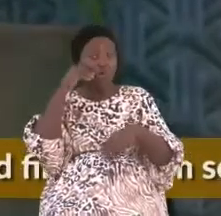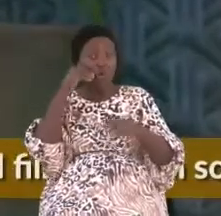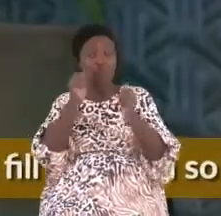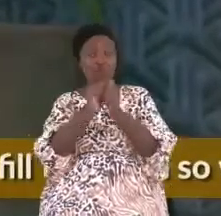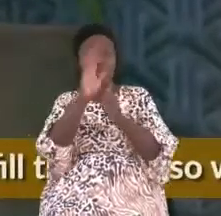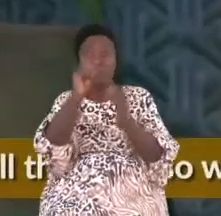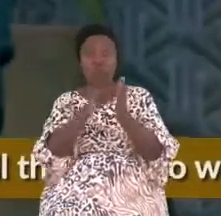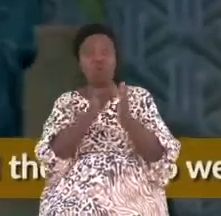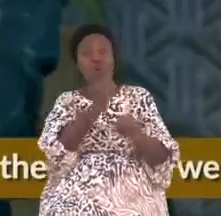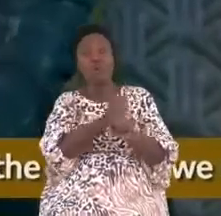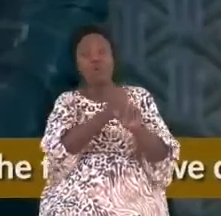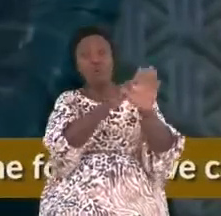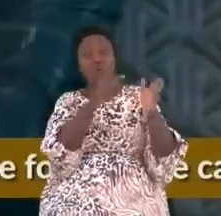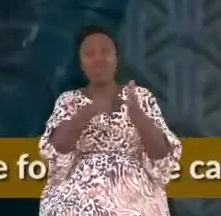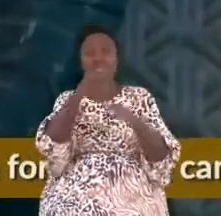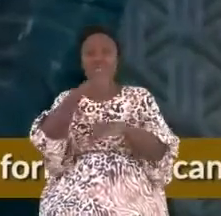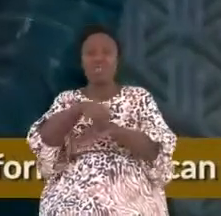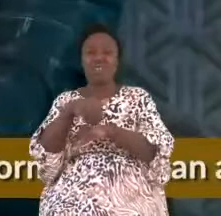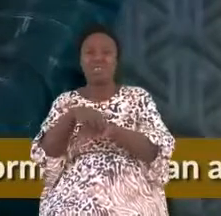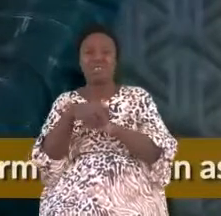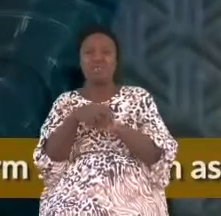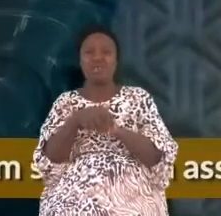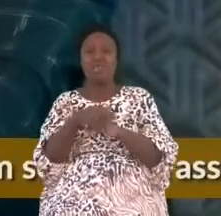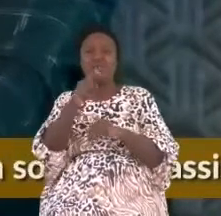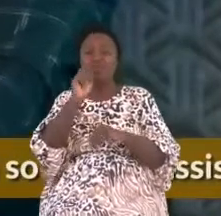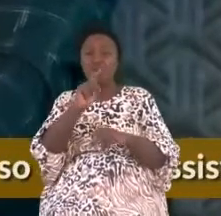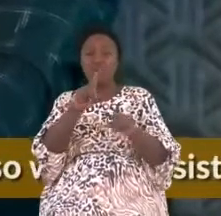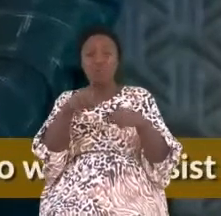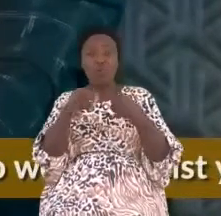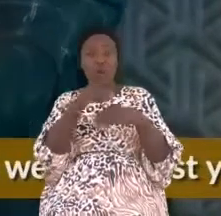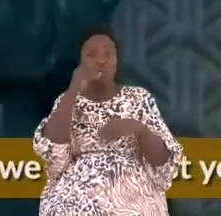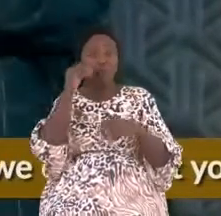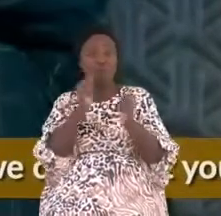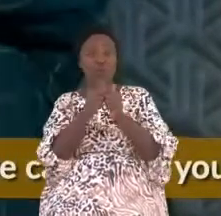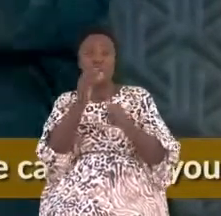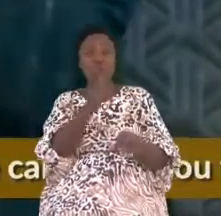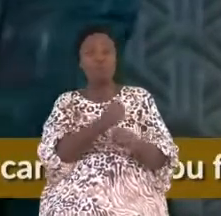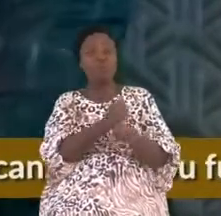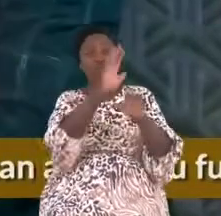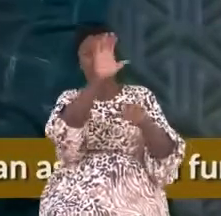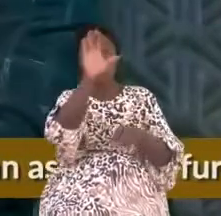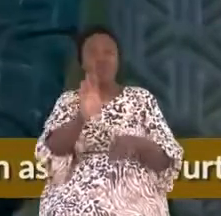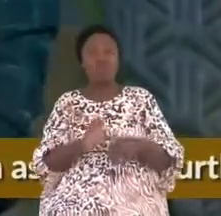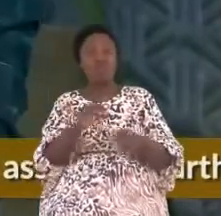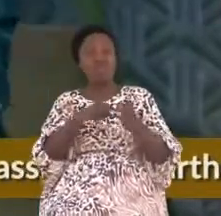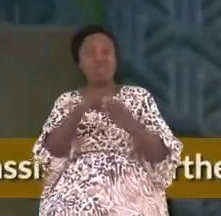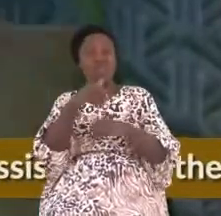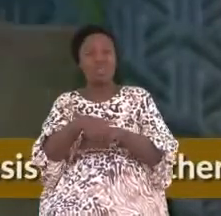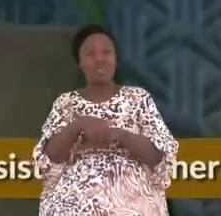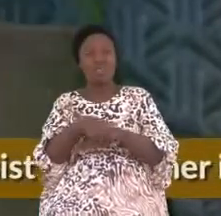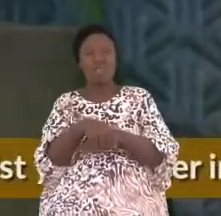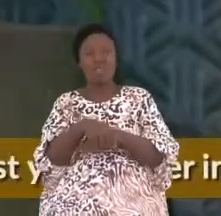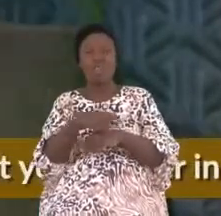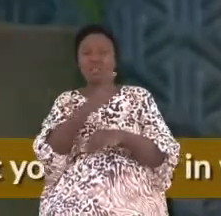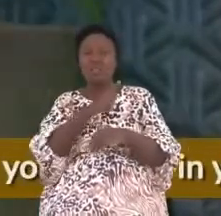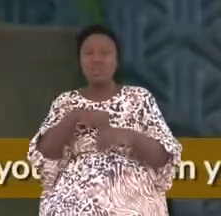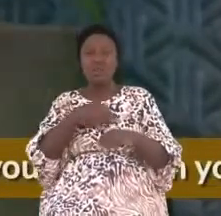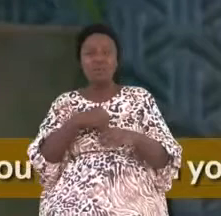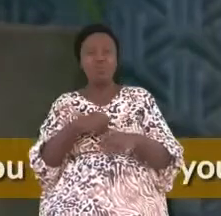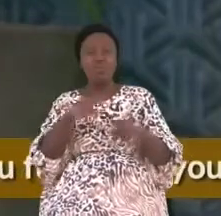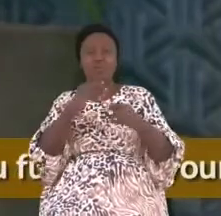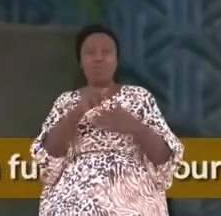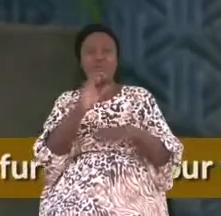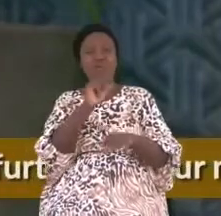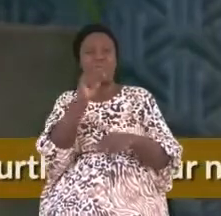attend to every one of them as you go raise up the sleeve and those who have given their